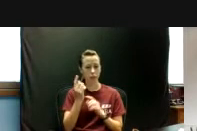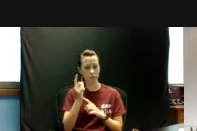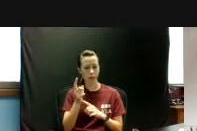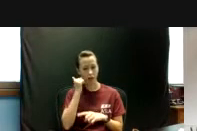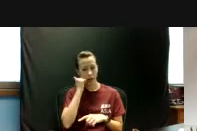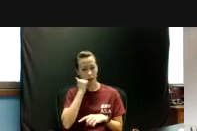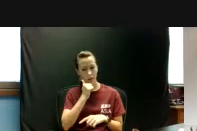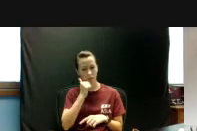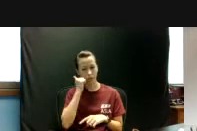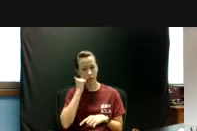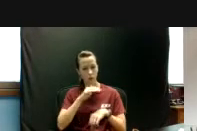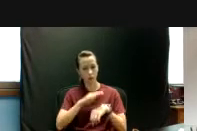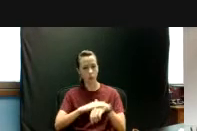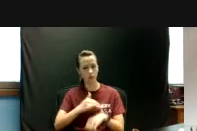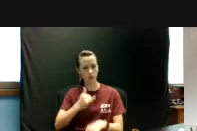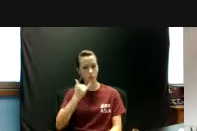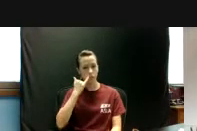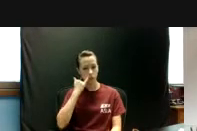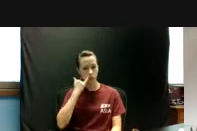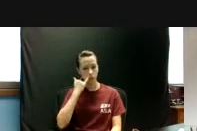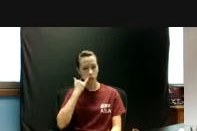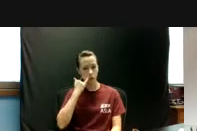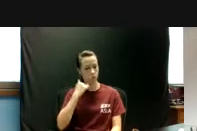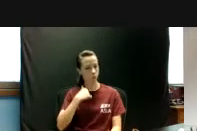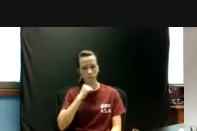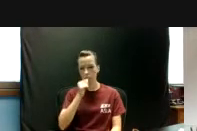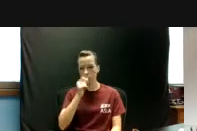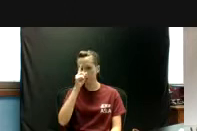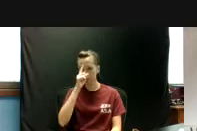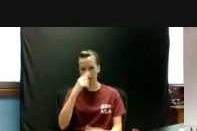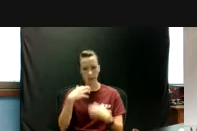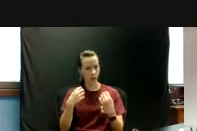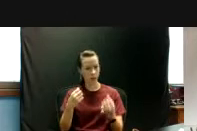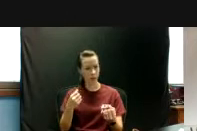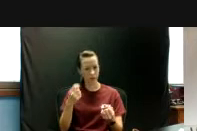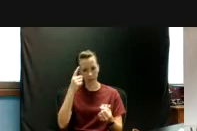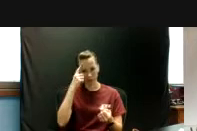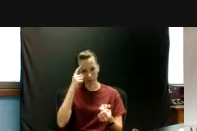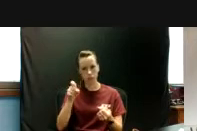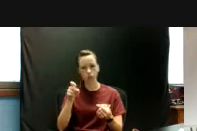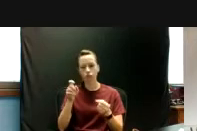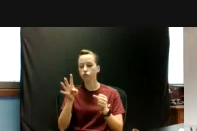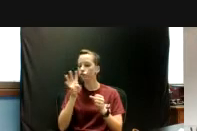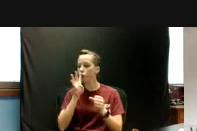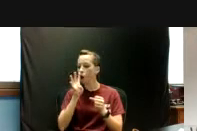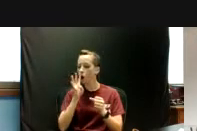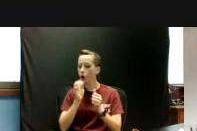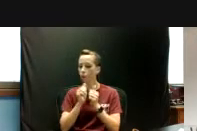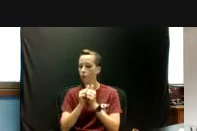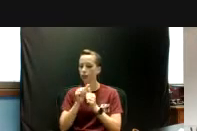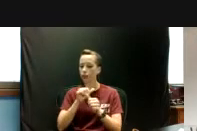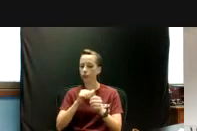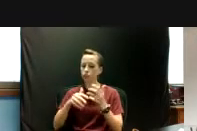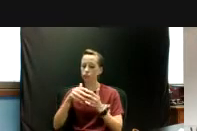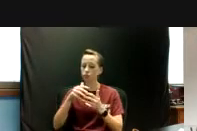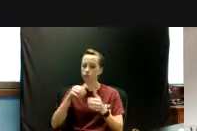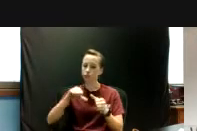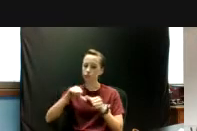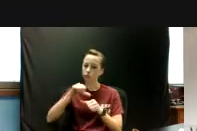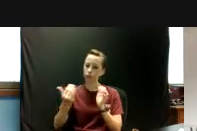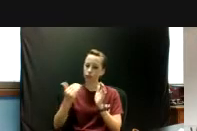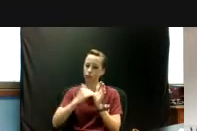our phones. I don't think that's healthy, right? I think that we need to talk to one another again. I think that we need to find ways